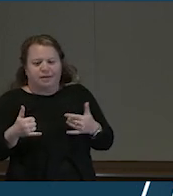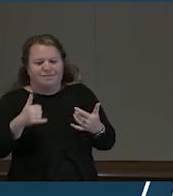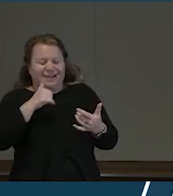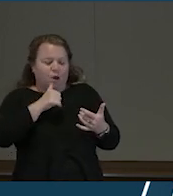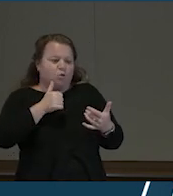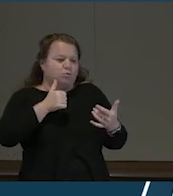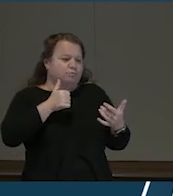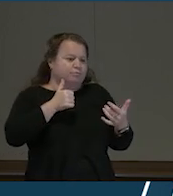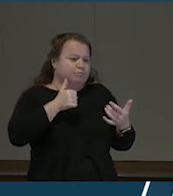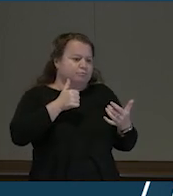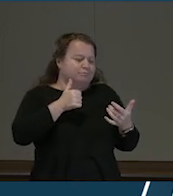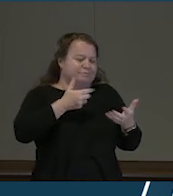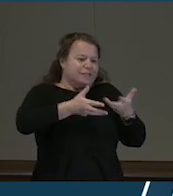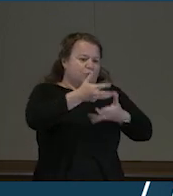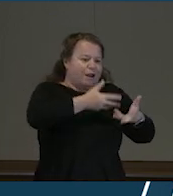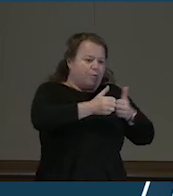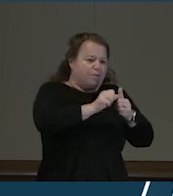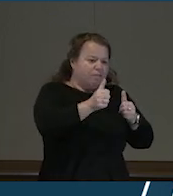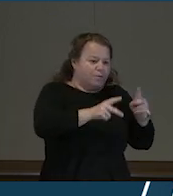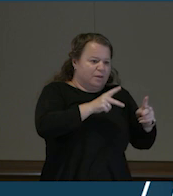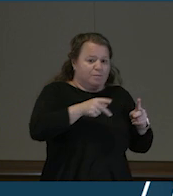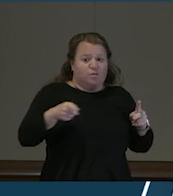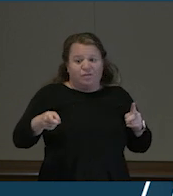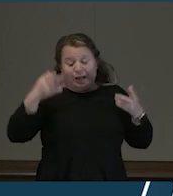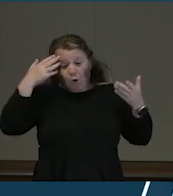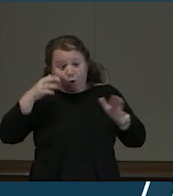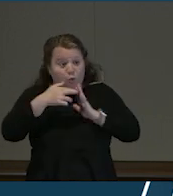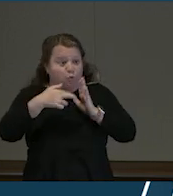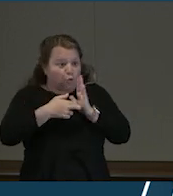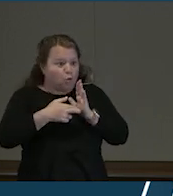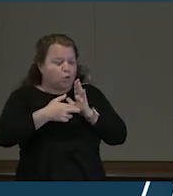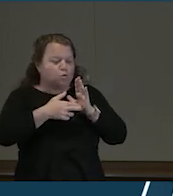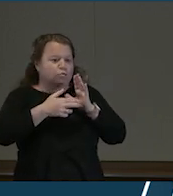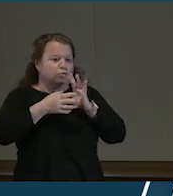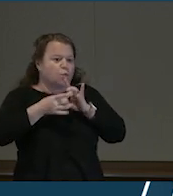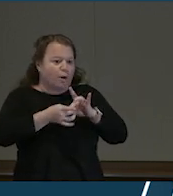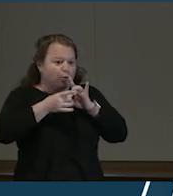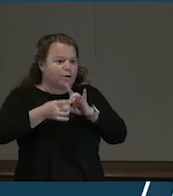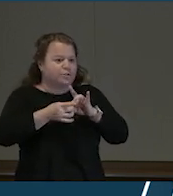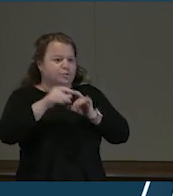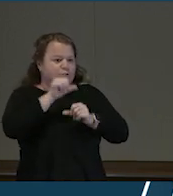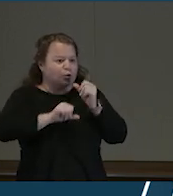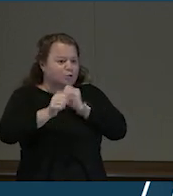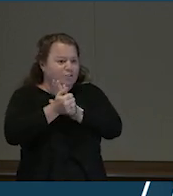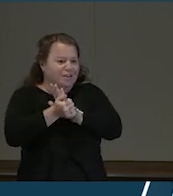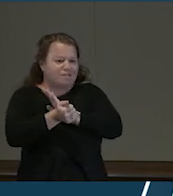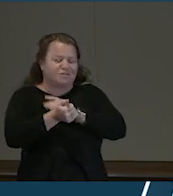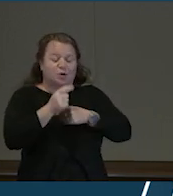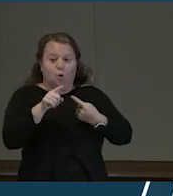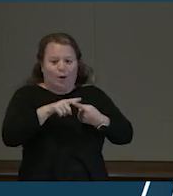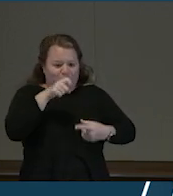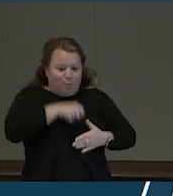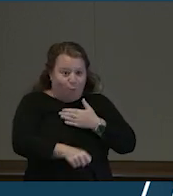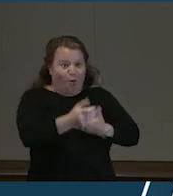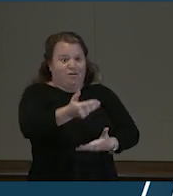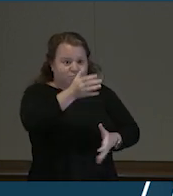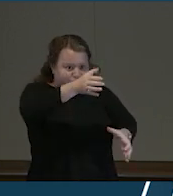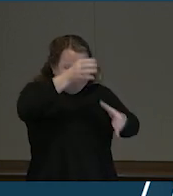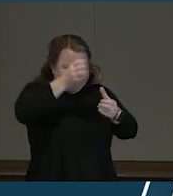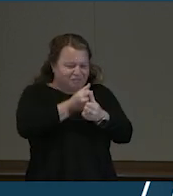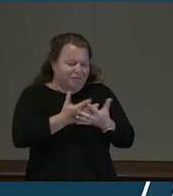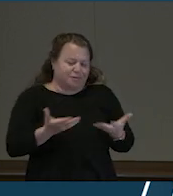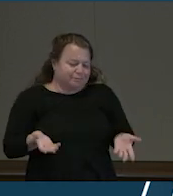with others. They're not aware of rules of cooperation and social skills, manners. We don't come out of the womb knowing these